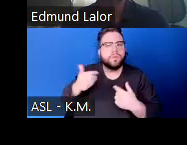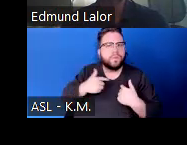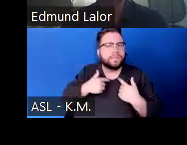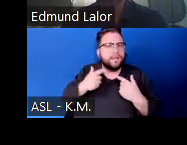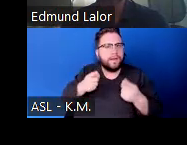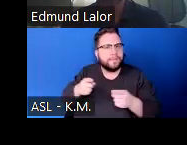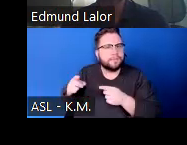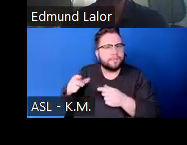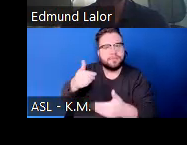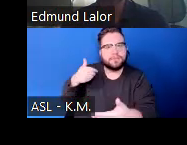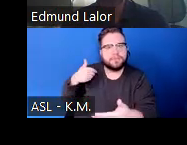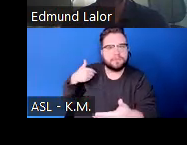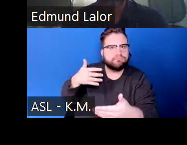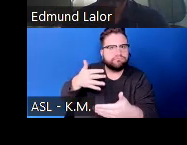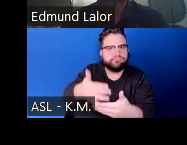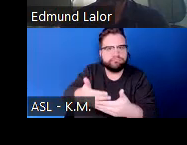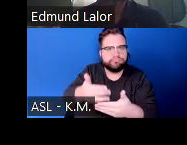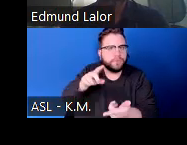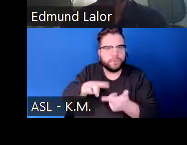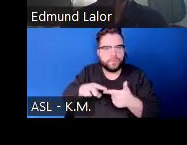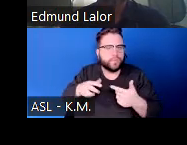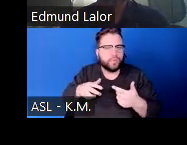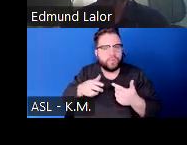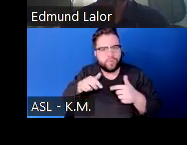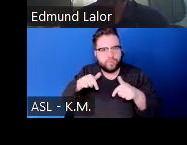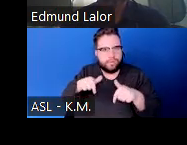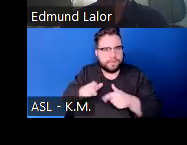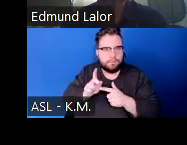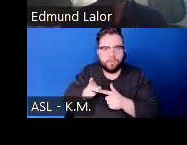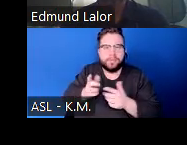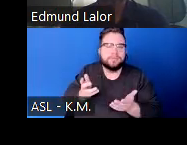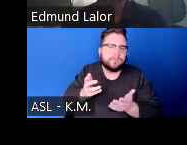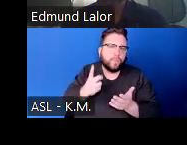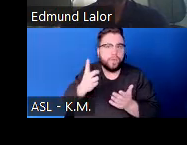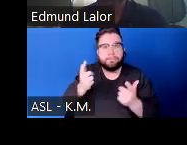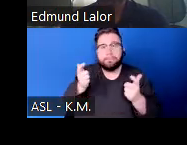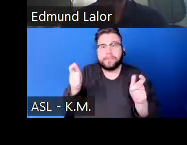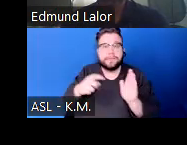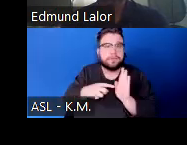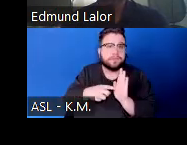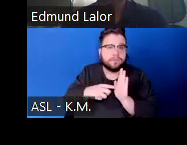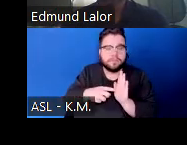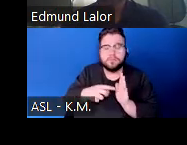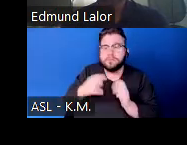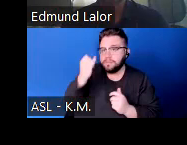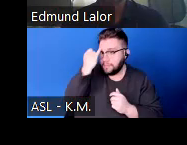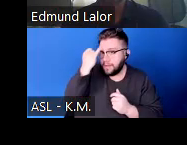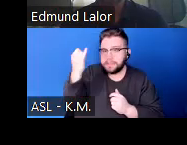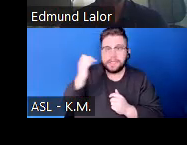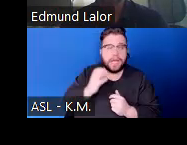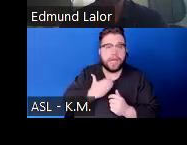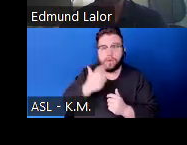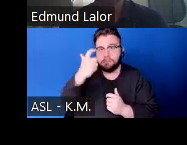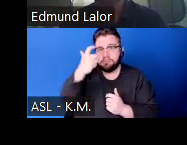brains, like I say, through evolution and learning. And in fact, one extreme example of this is the notion that our brains are